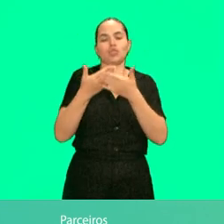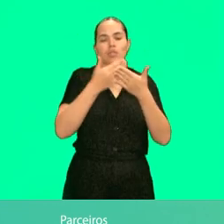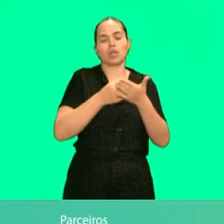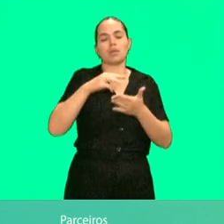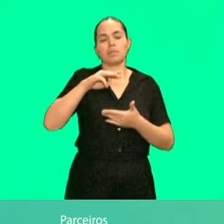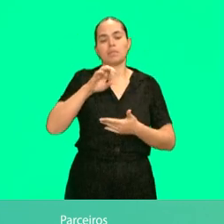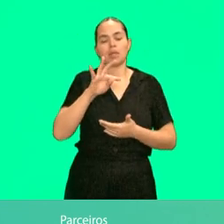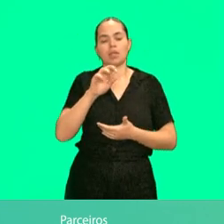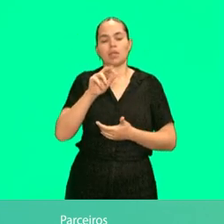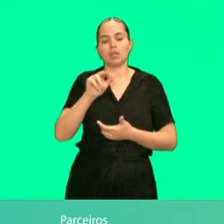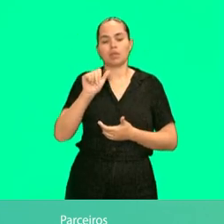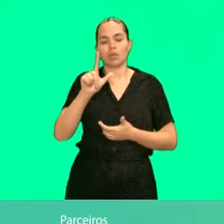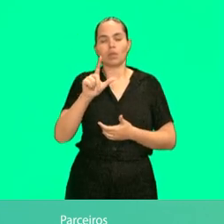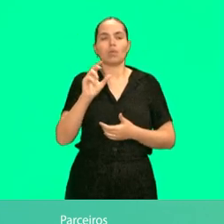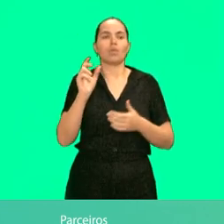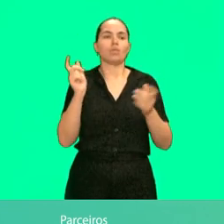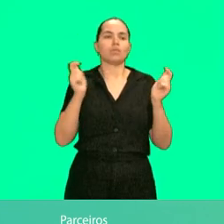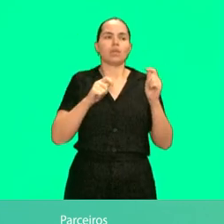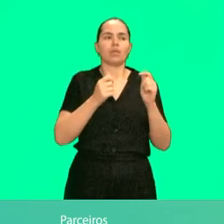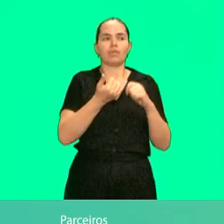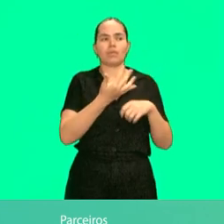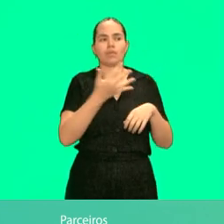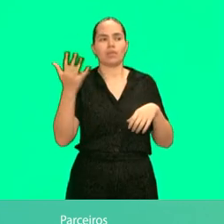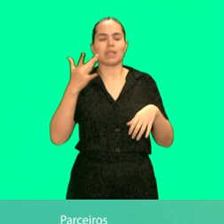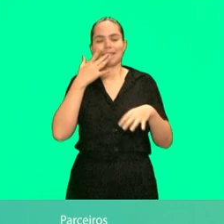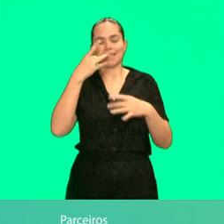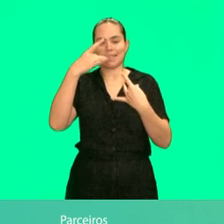as well. I can produce